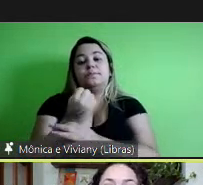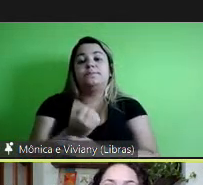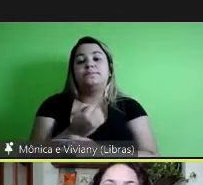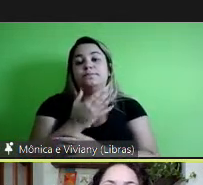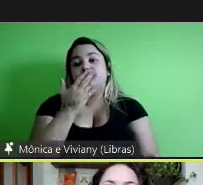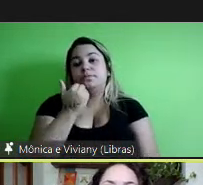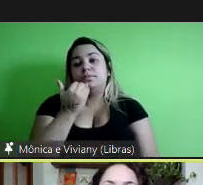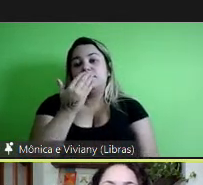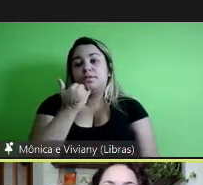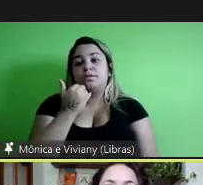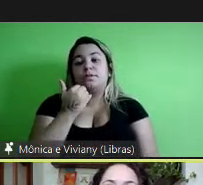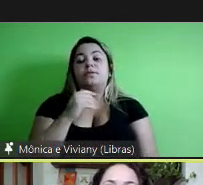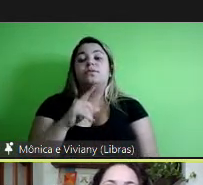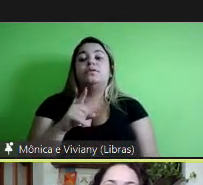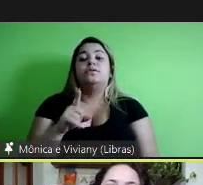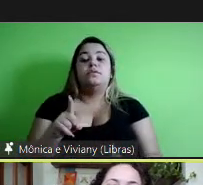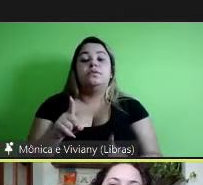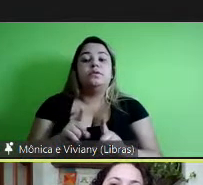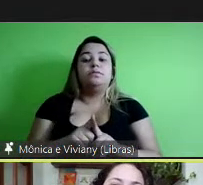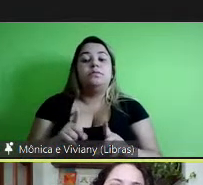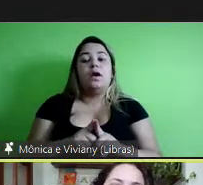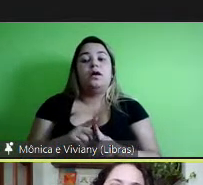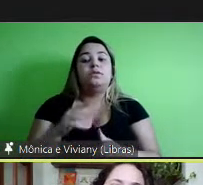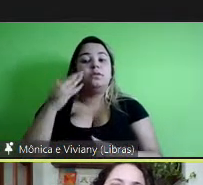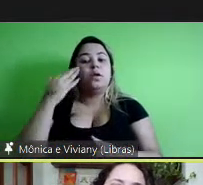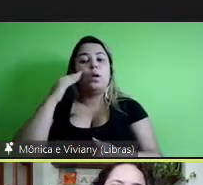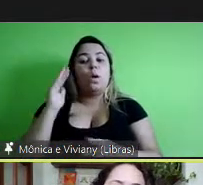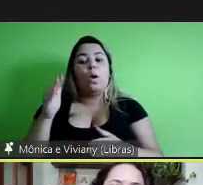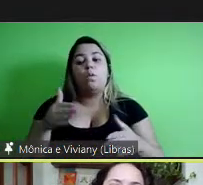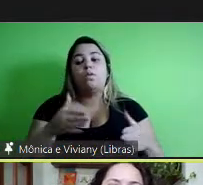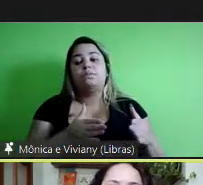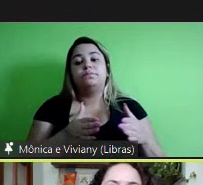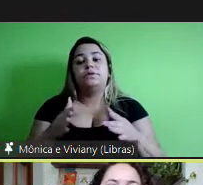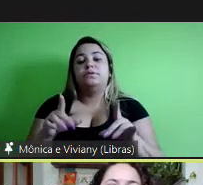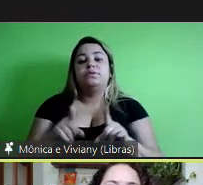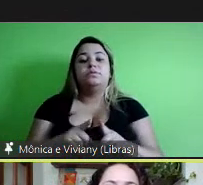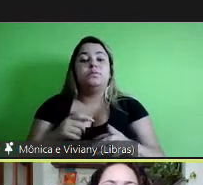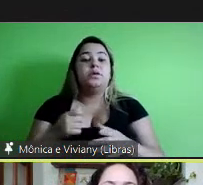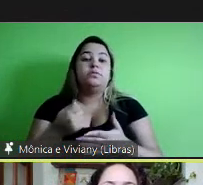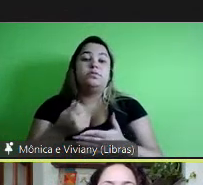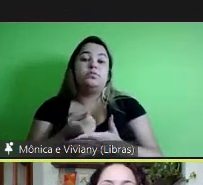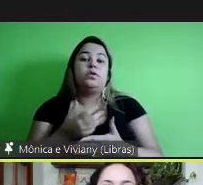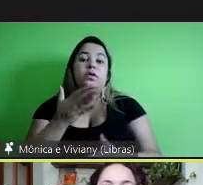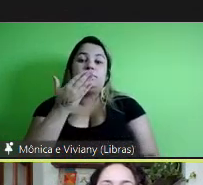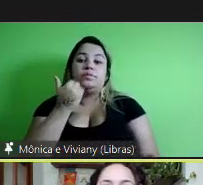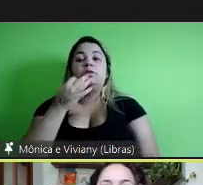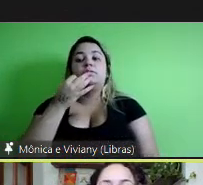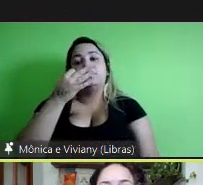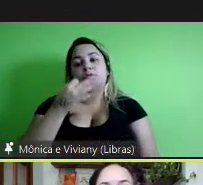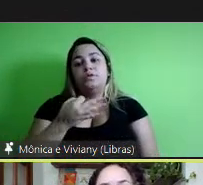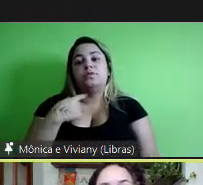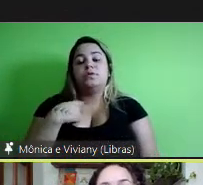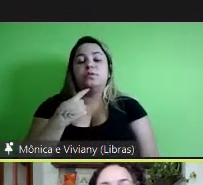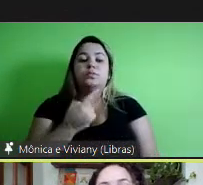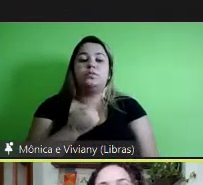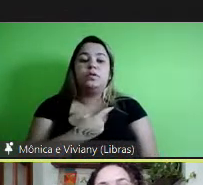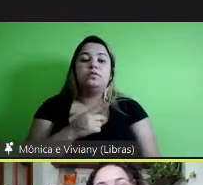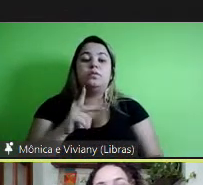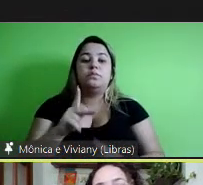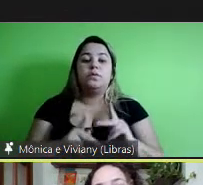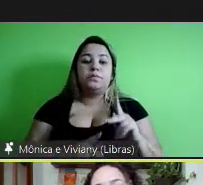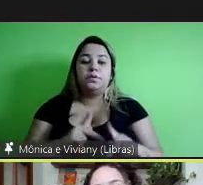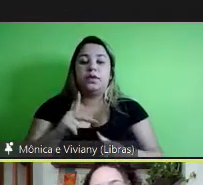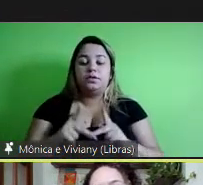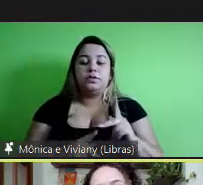So this security is understood in Brazil as a path to guarantee the human right to an adequate nutrition to